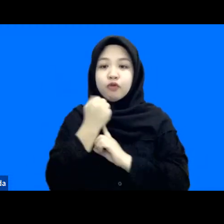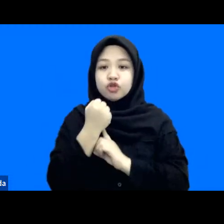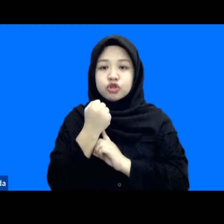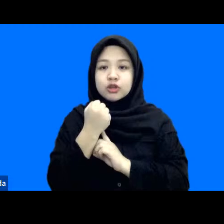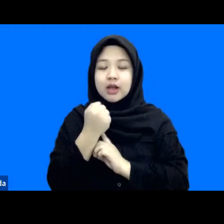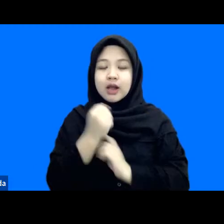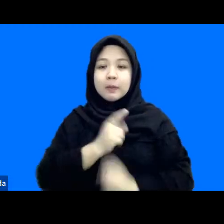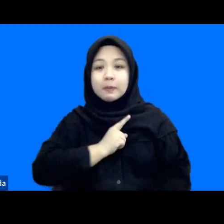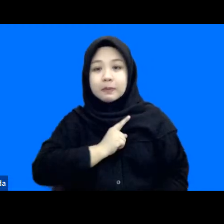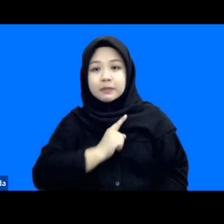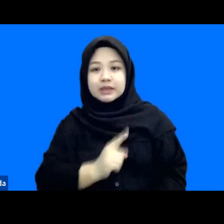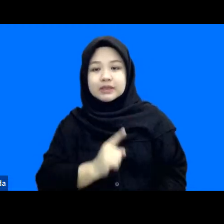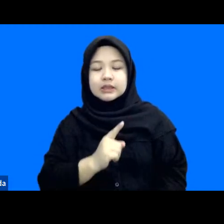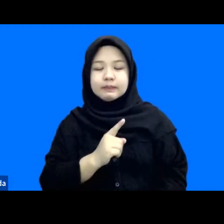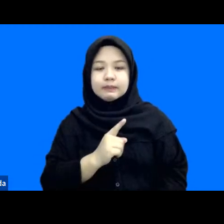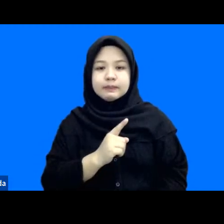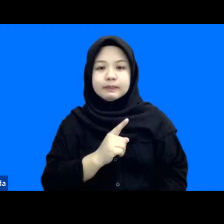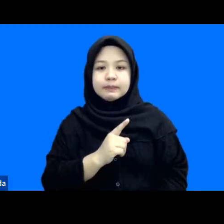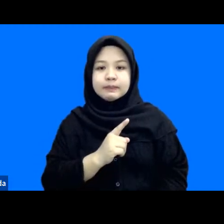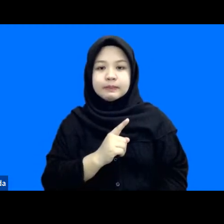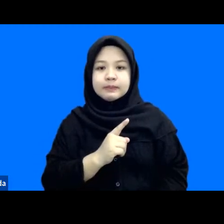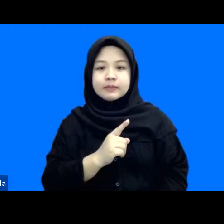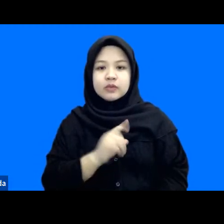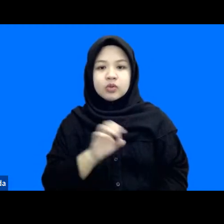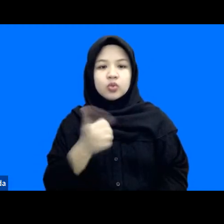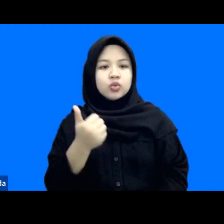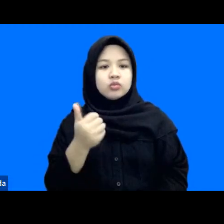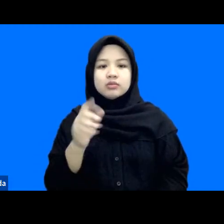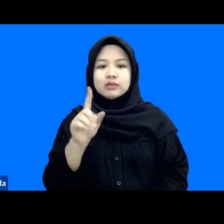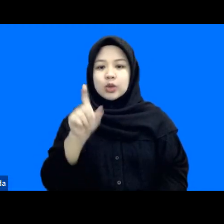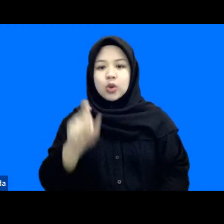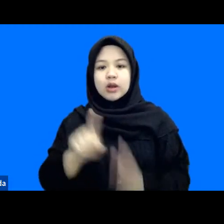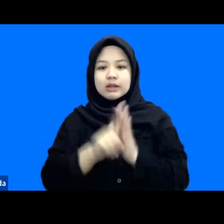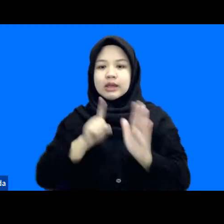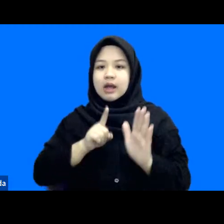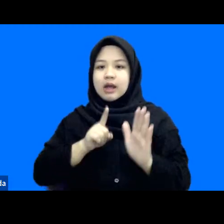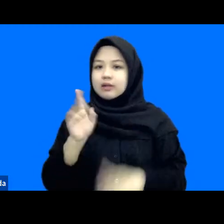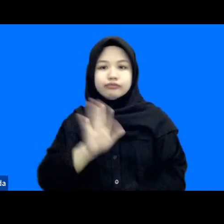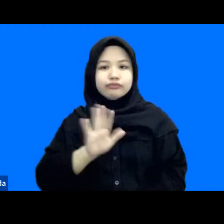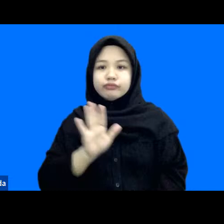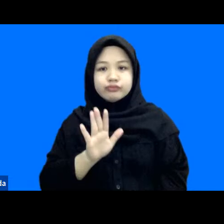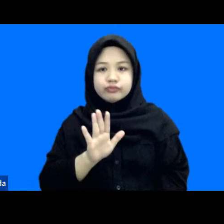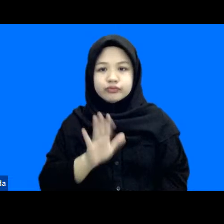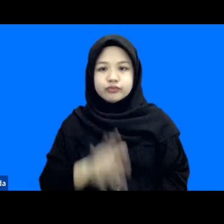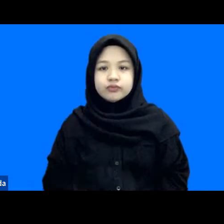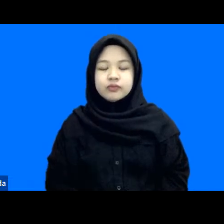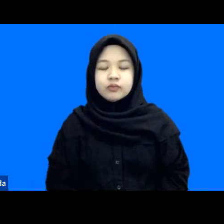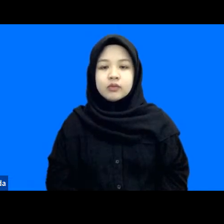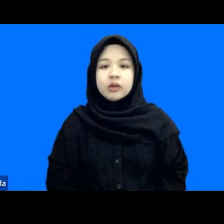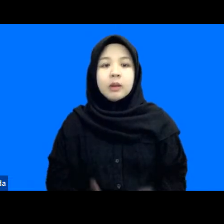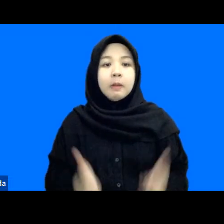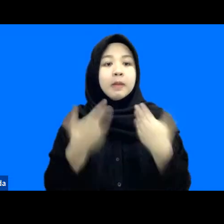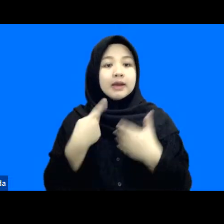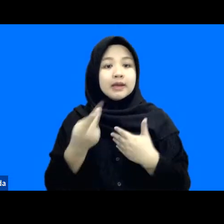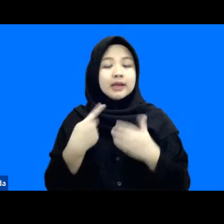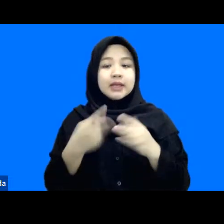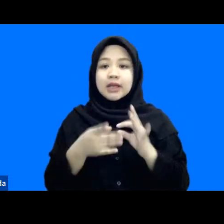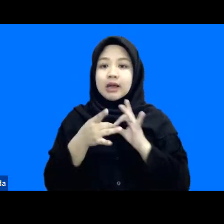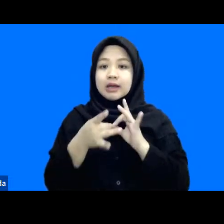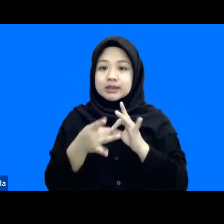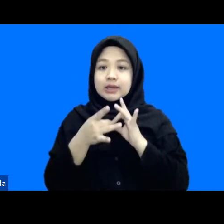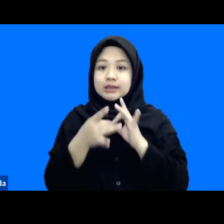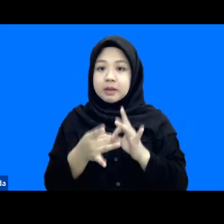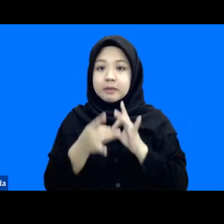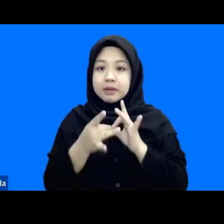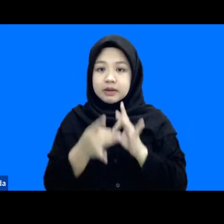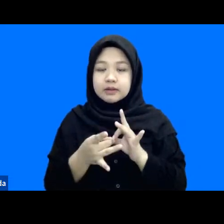let's make concrete deliverables and let's work beyond the principles.